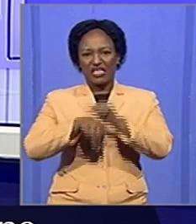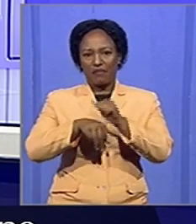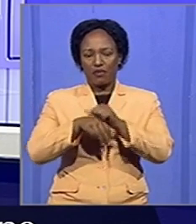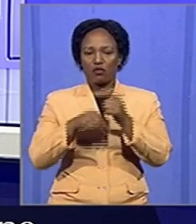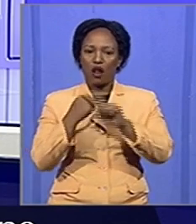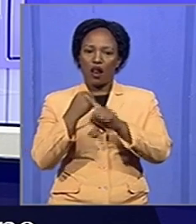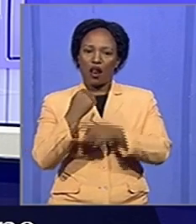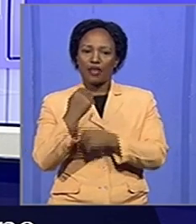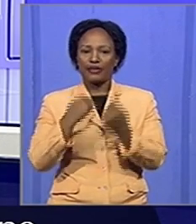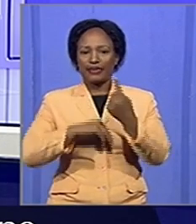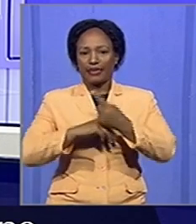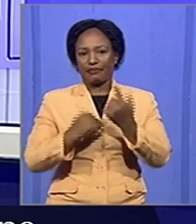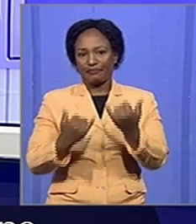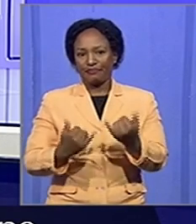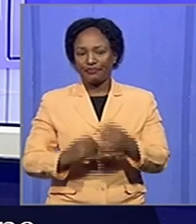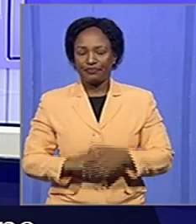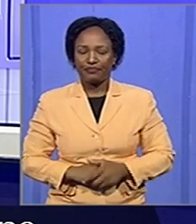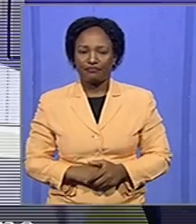tsona.